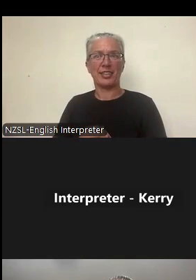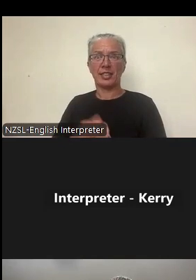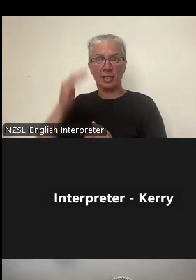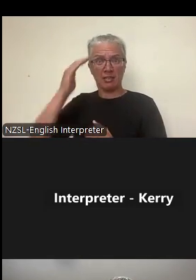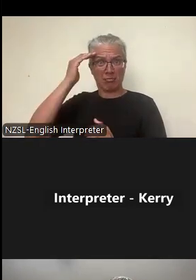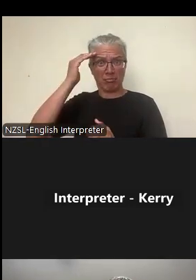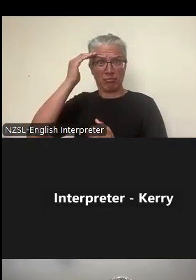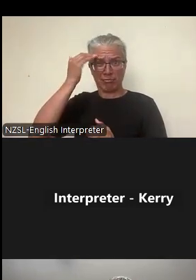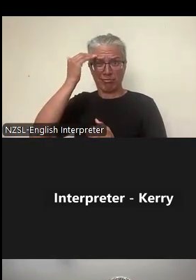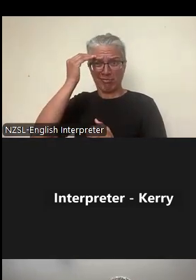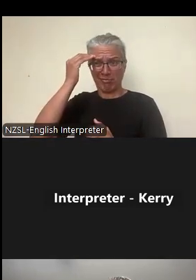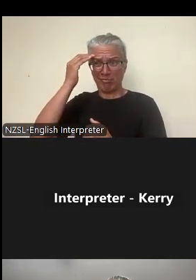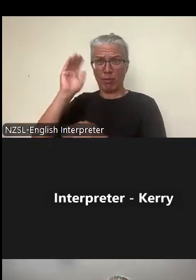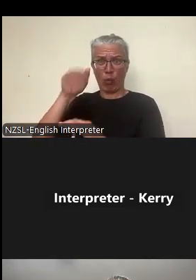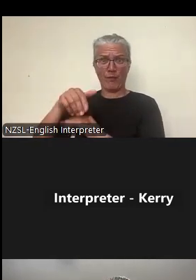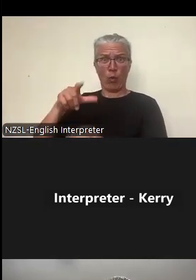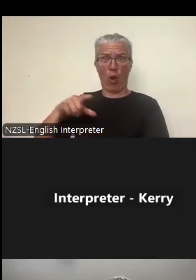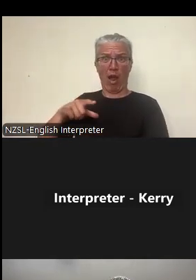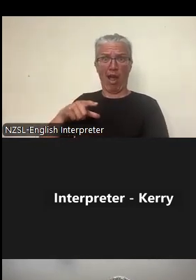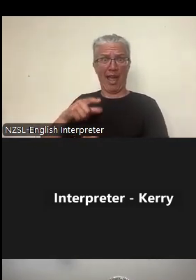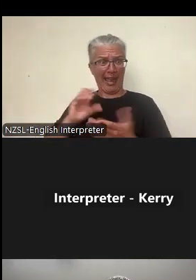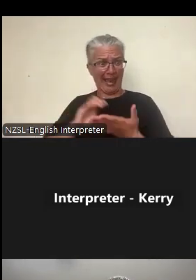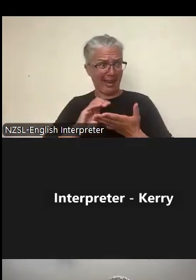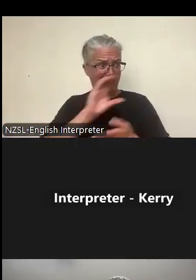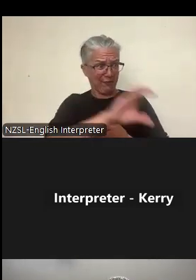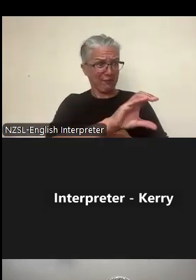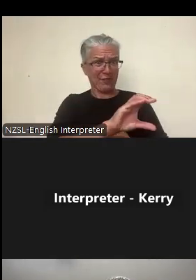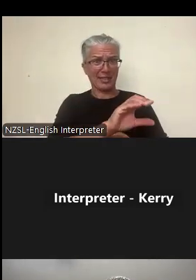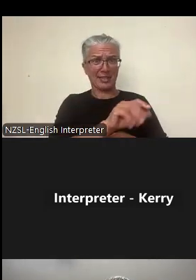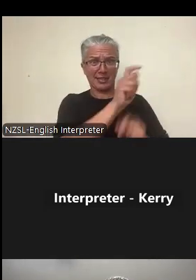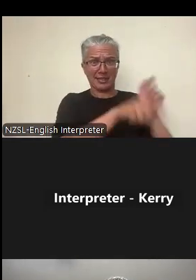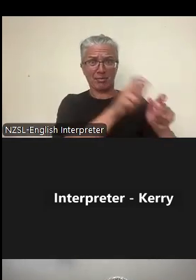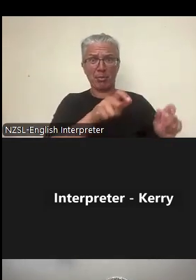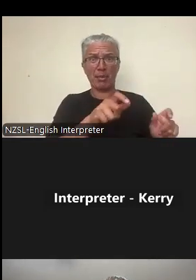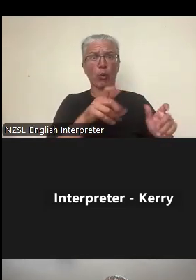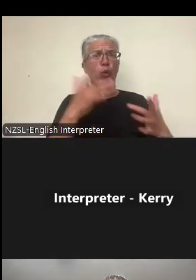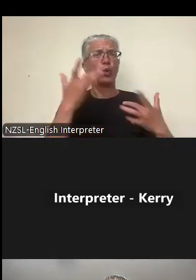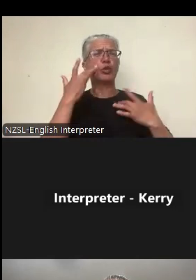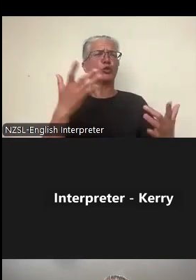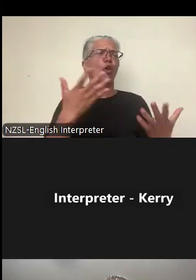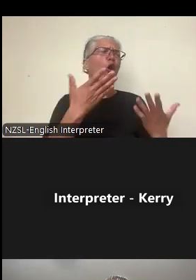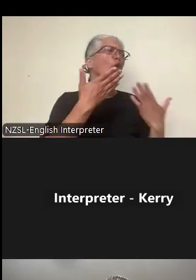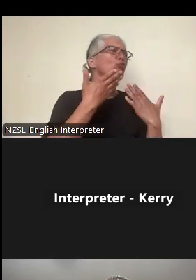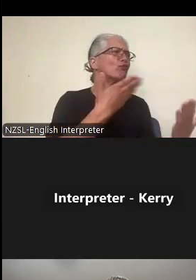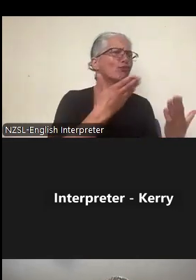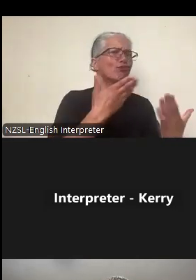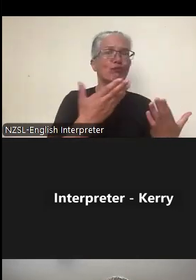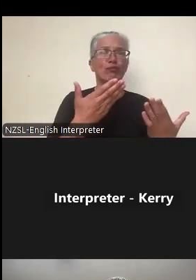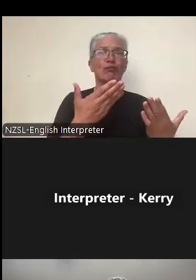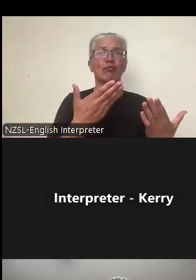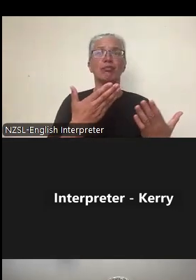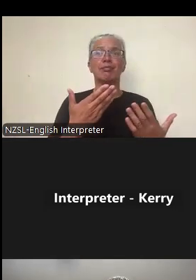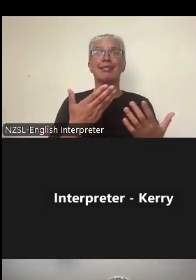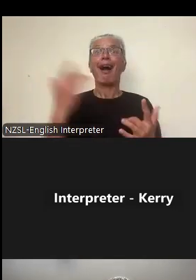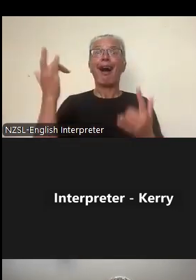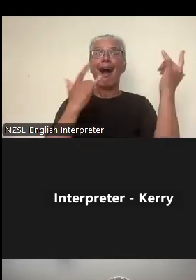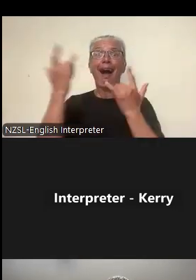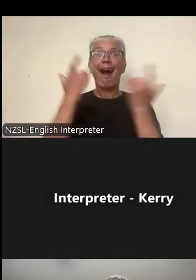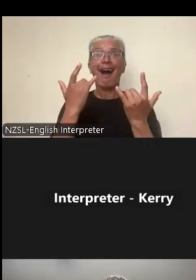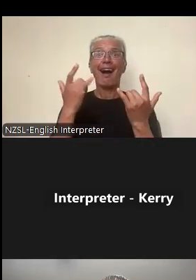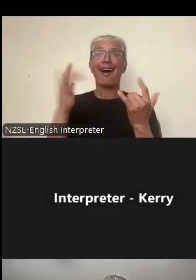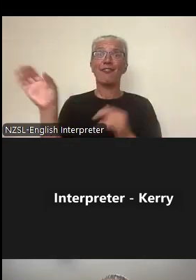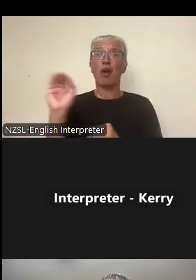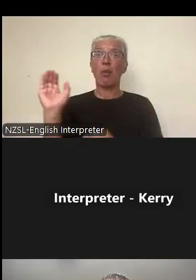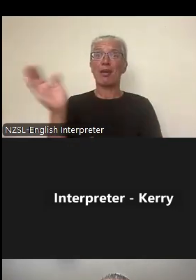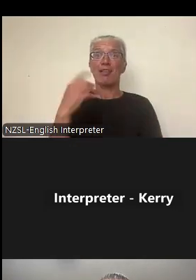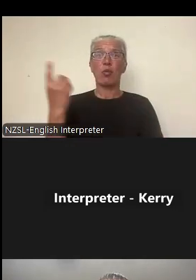in people, and show your gratitude. It's not easy, but you'll not always be liked. And